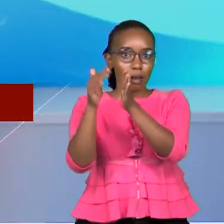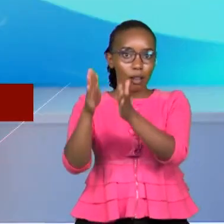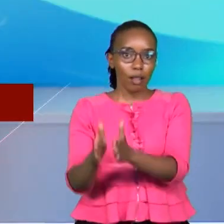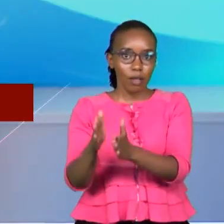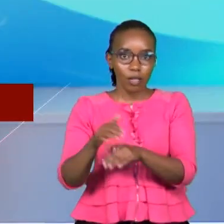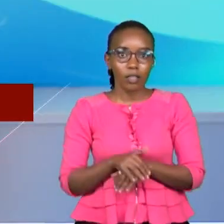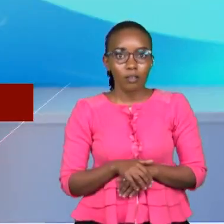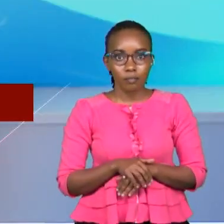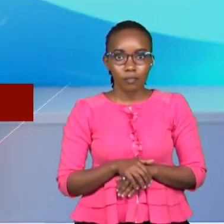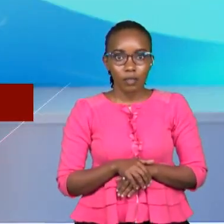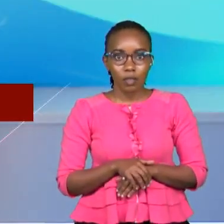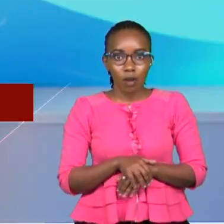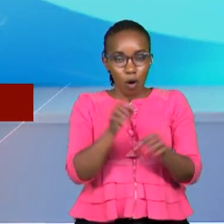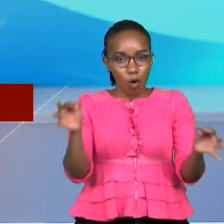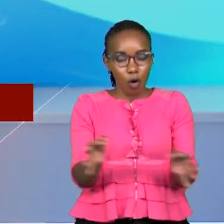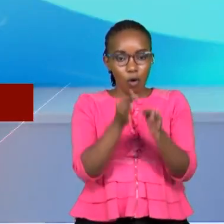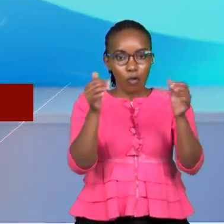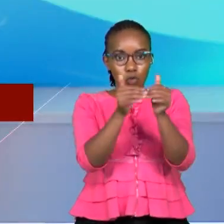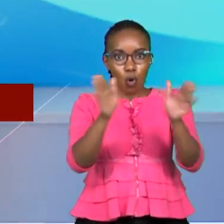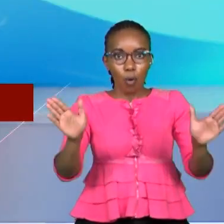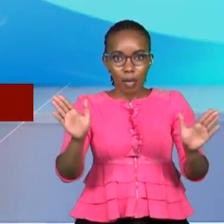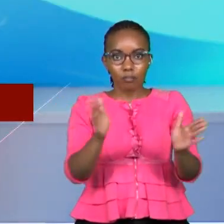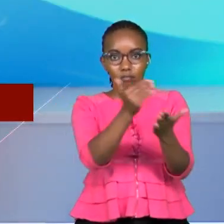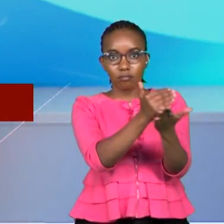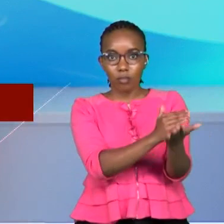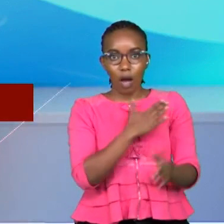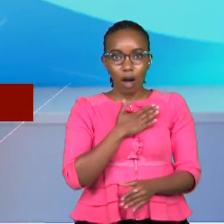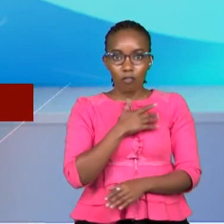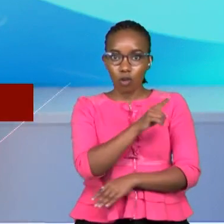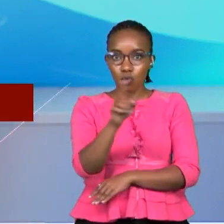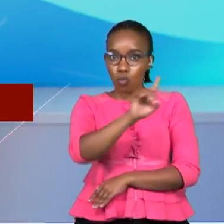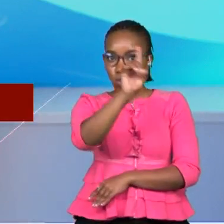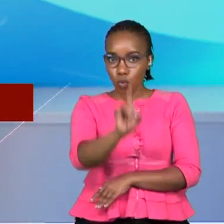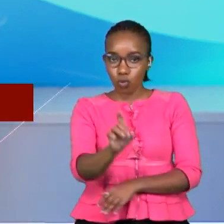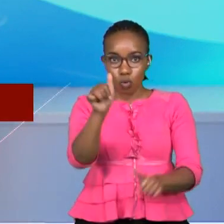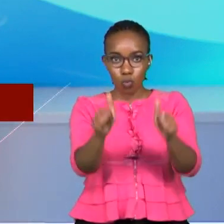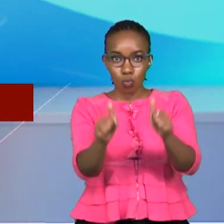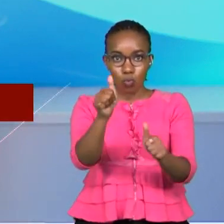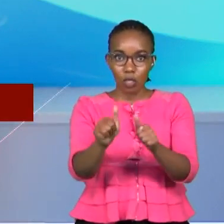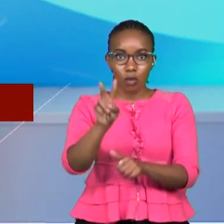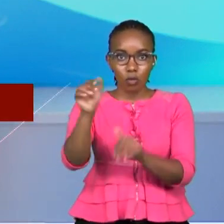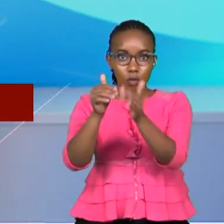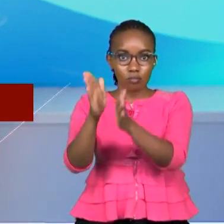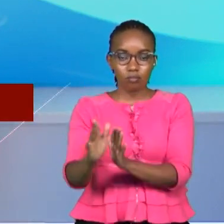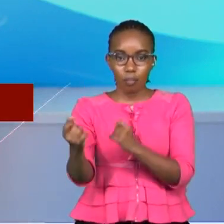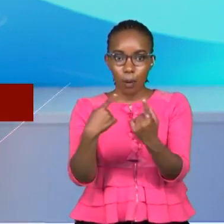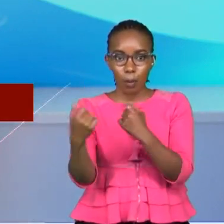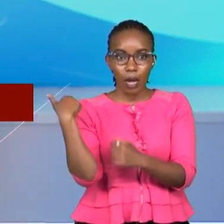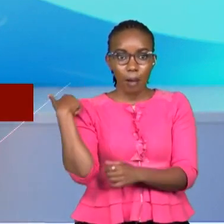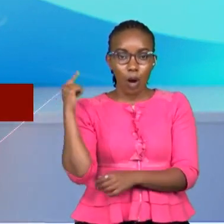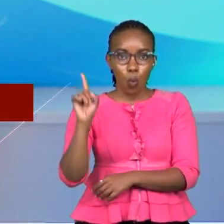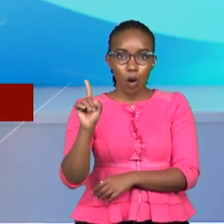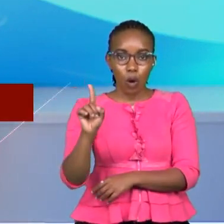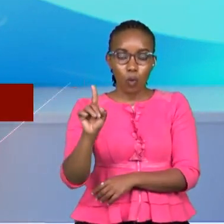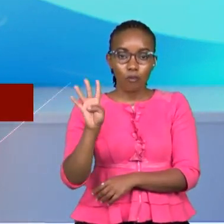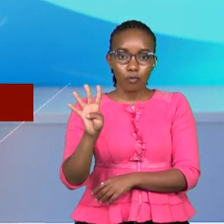and fair gentlemen, we have officially opened our lines. What question do you have for the two leaders? Text us on 111-444-111 and